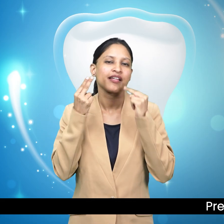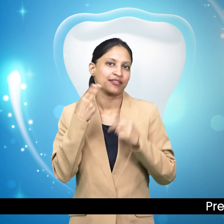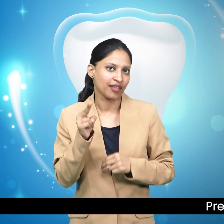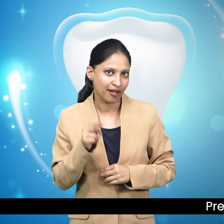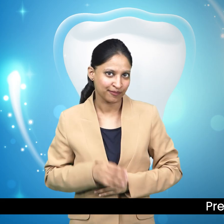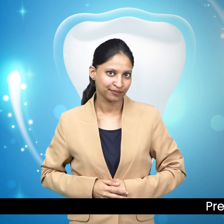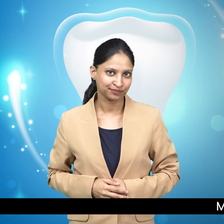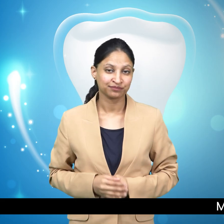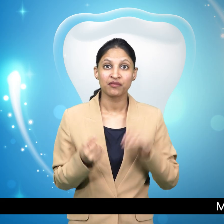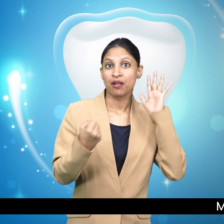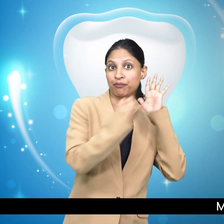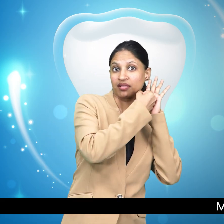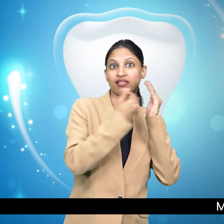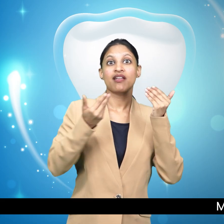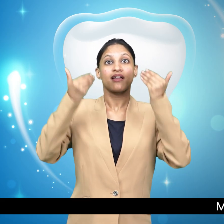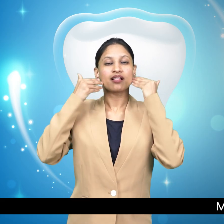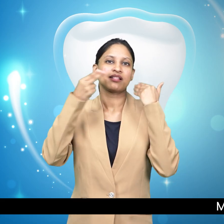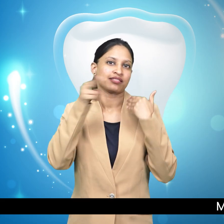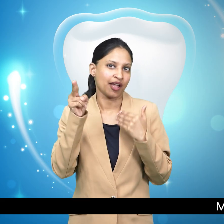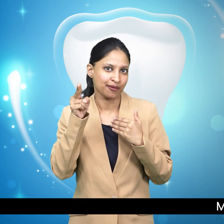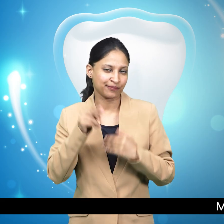premolars, molars,